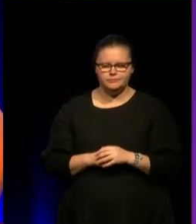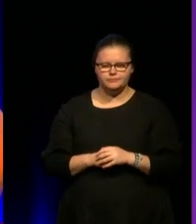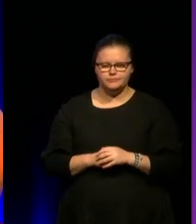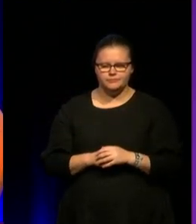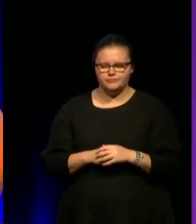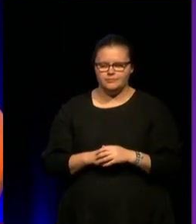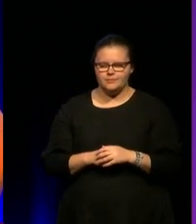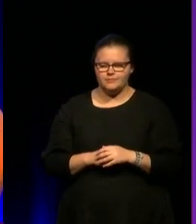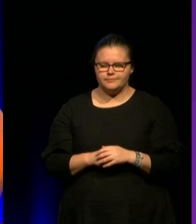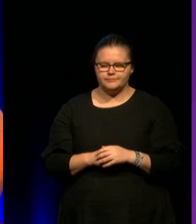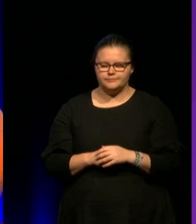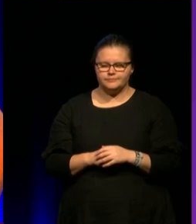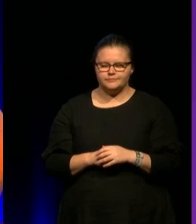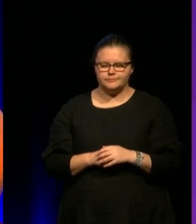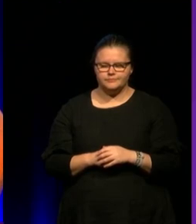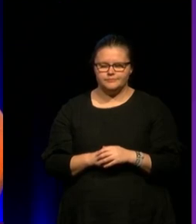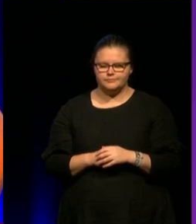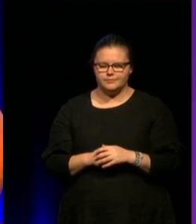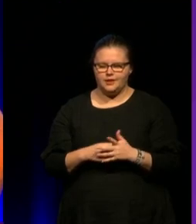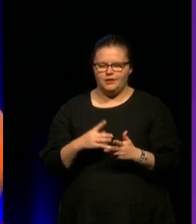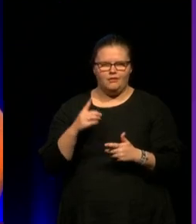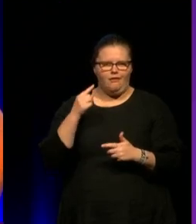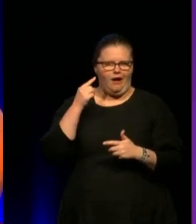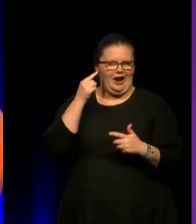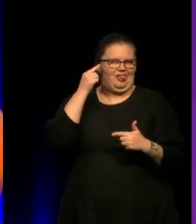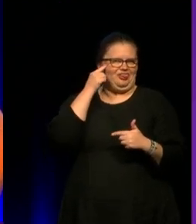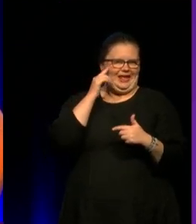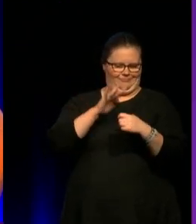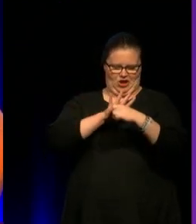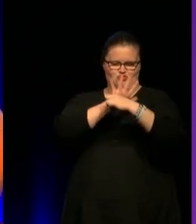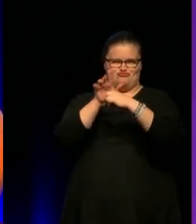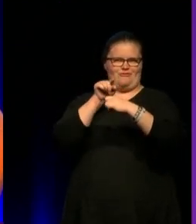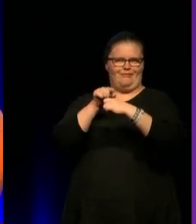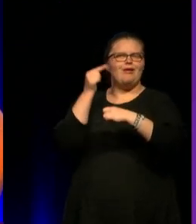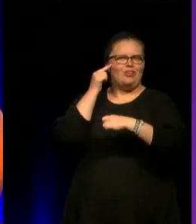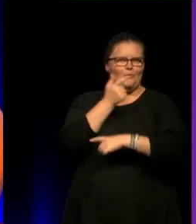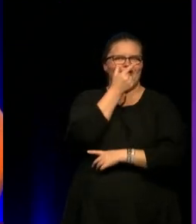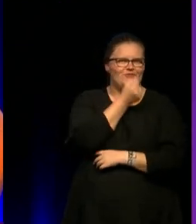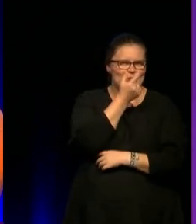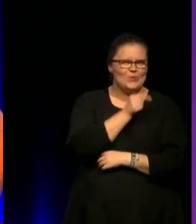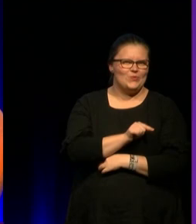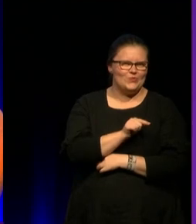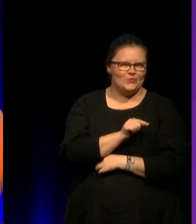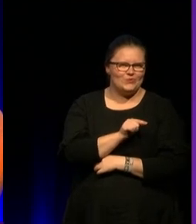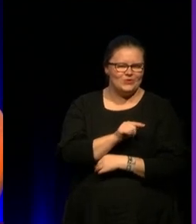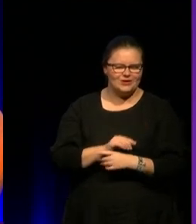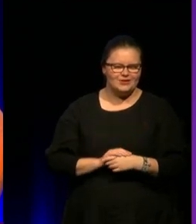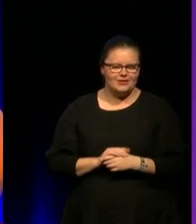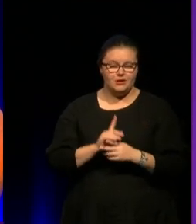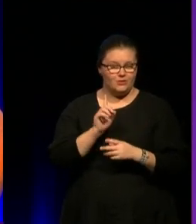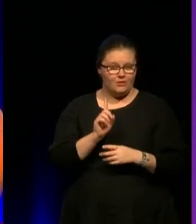would come. Mm. And I didn't think it would be coronavirus pandemic. I thought it would be flu. And so the